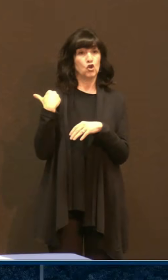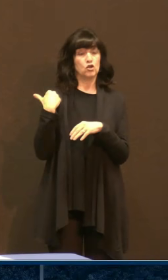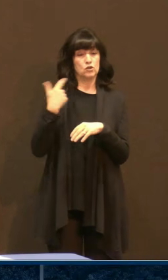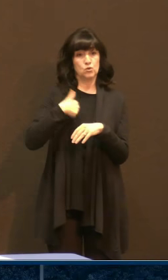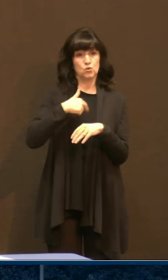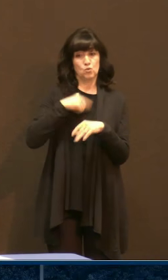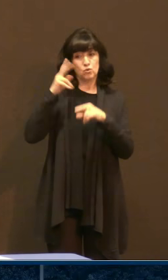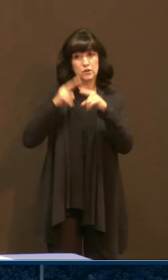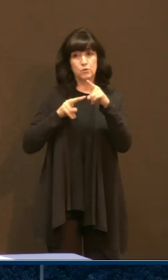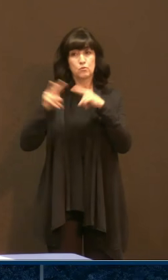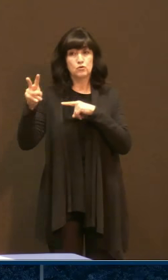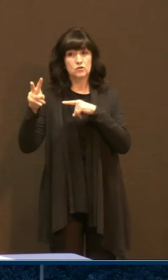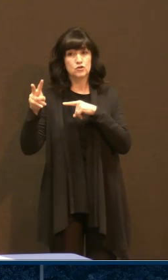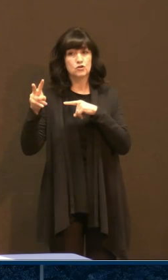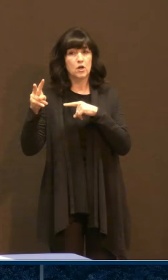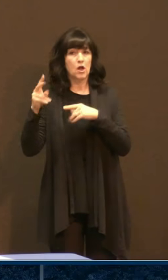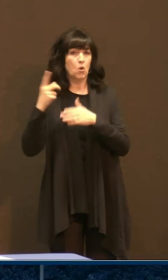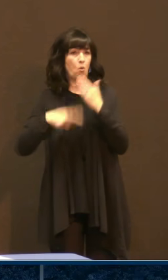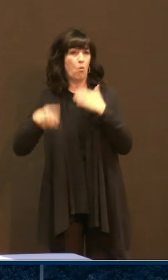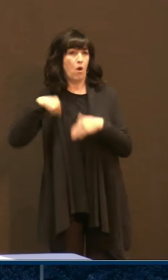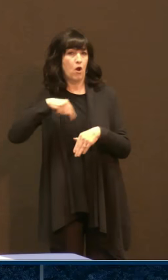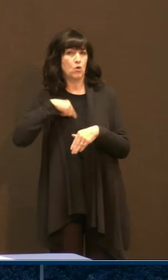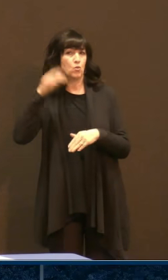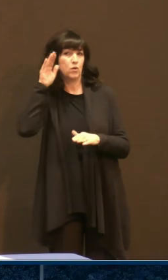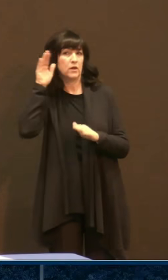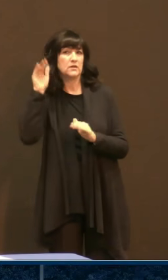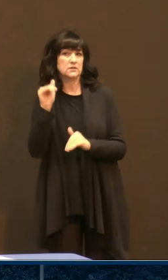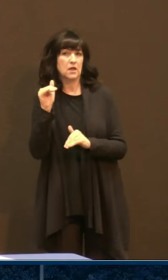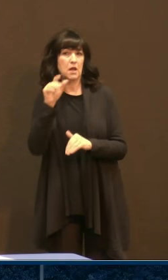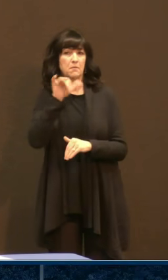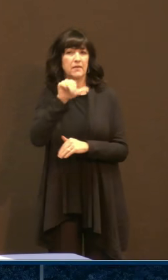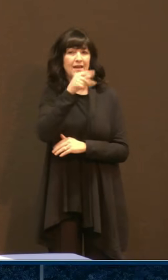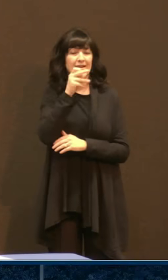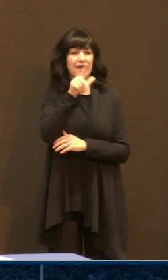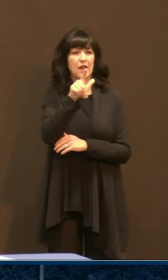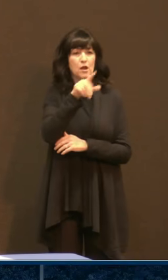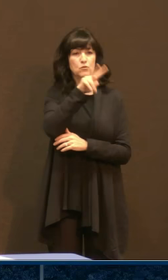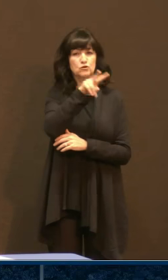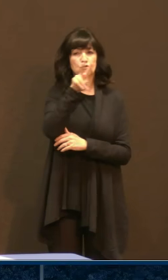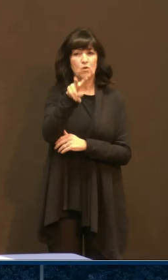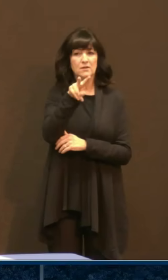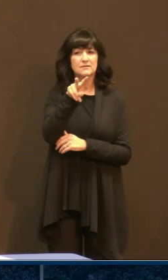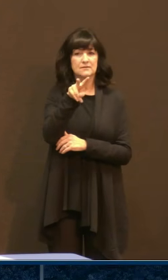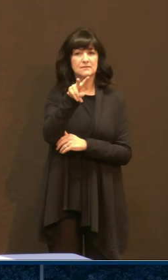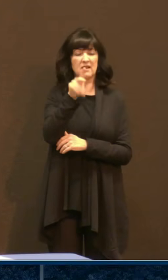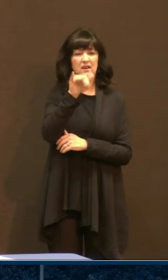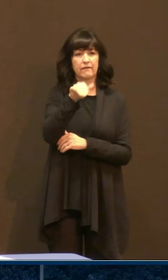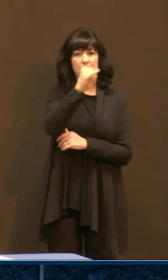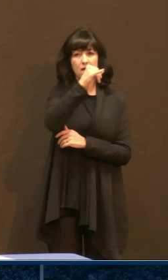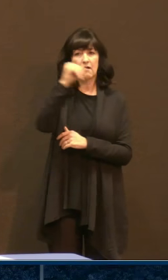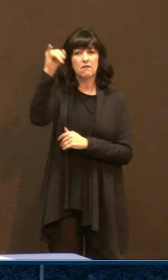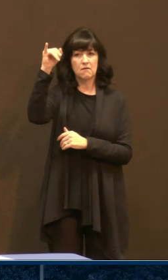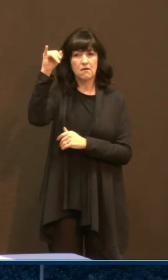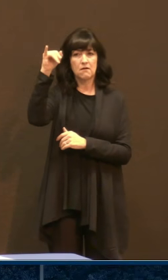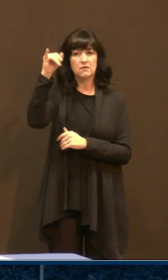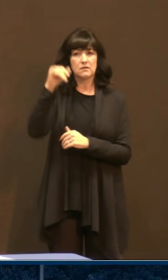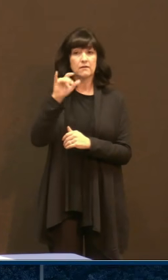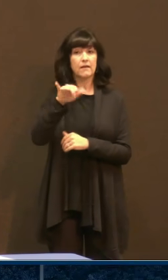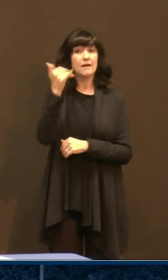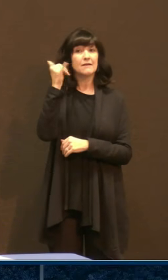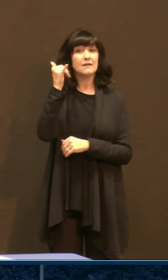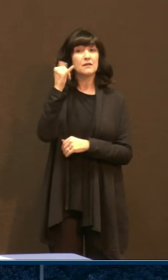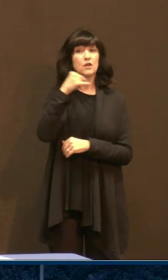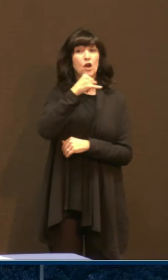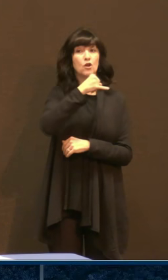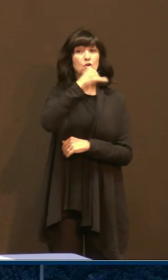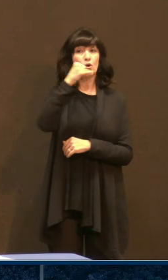first April 14th line, and then the April 22nd line, and then the yellow line that